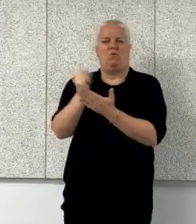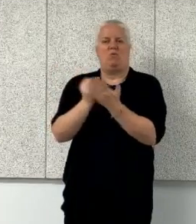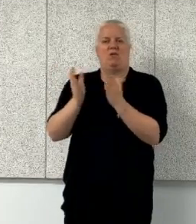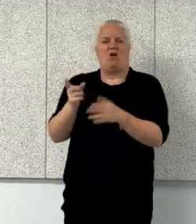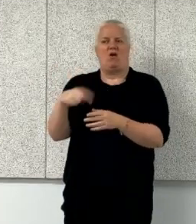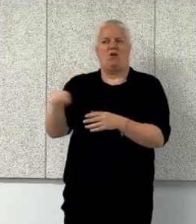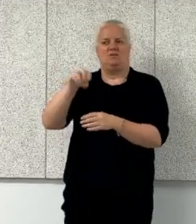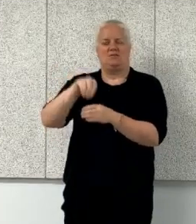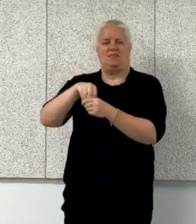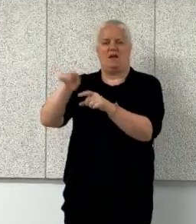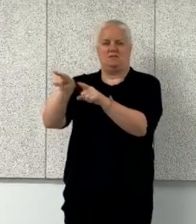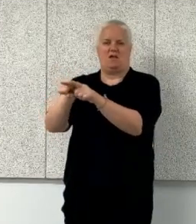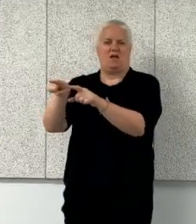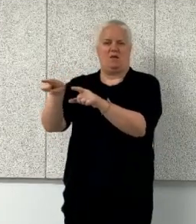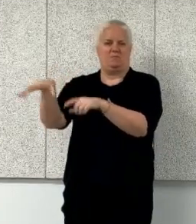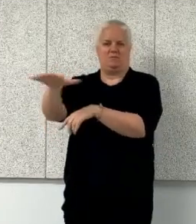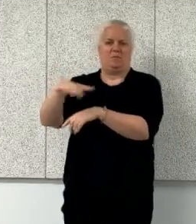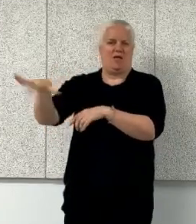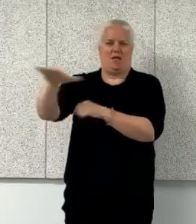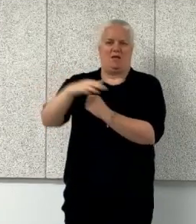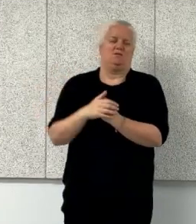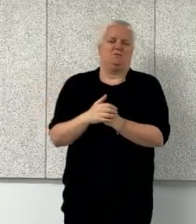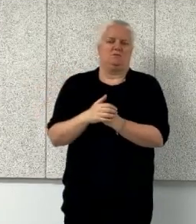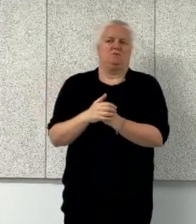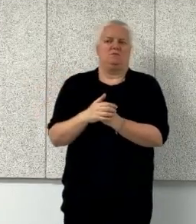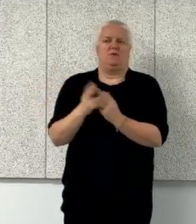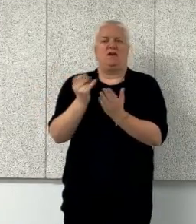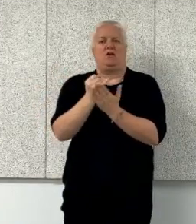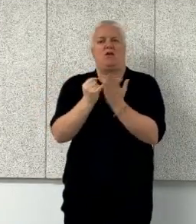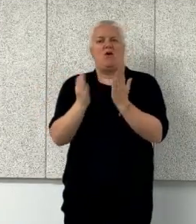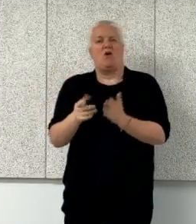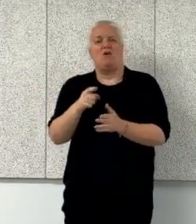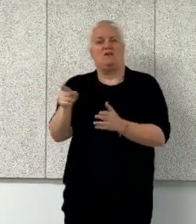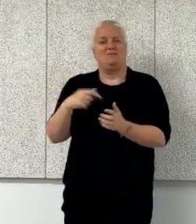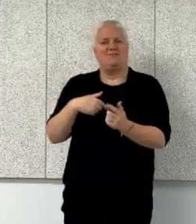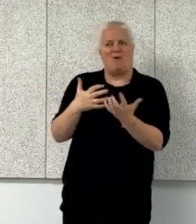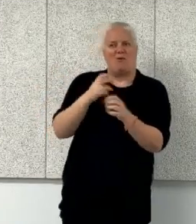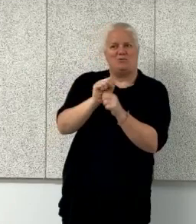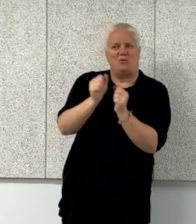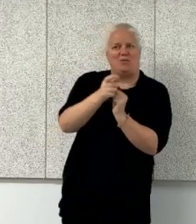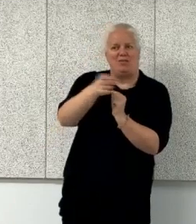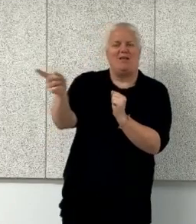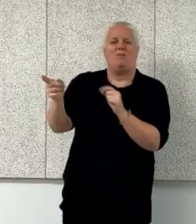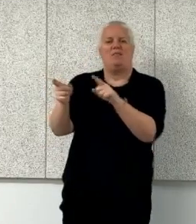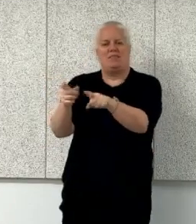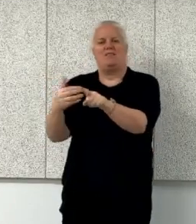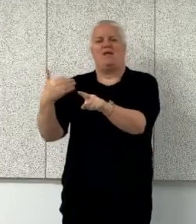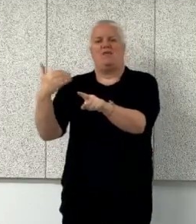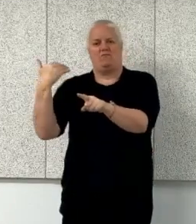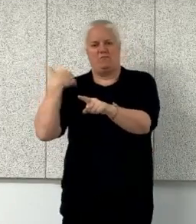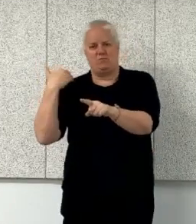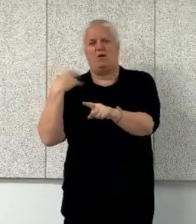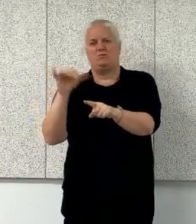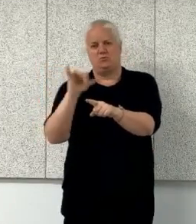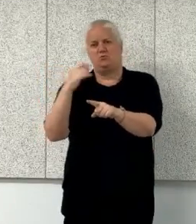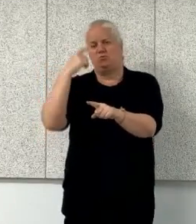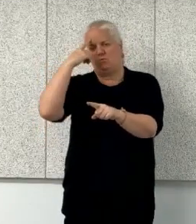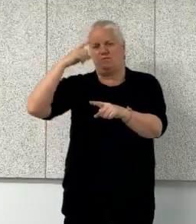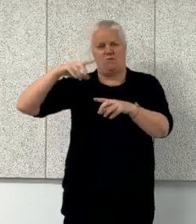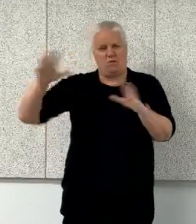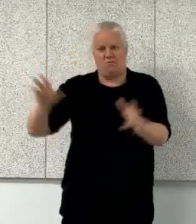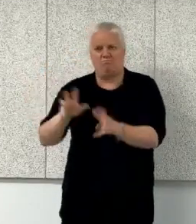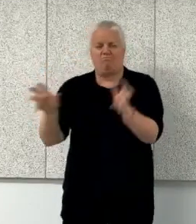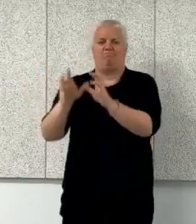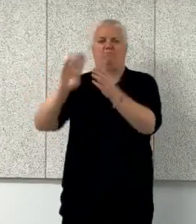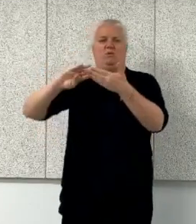right? Mm-hmm. Most of the artists that I'm really compelled to work with have been responsible for galvanizing their community and their audiences for years. They find space